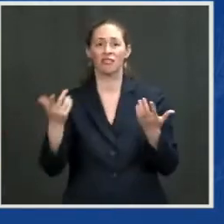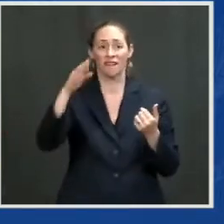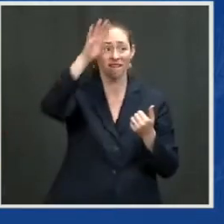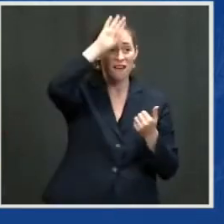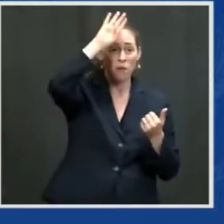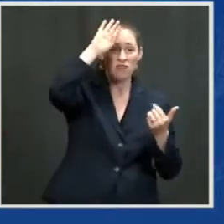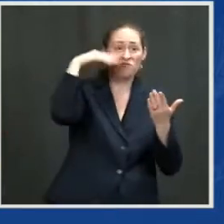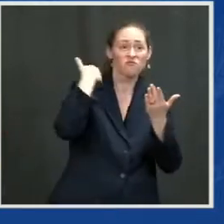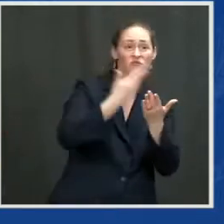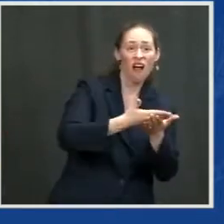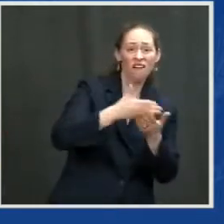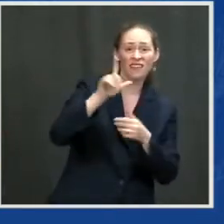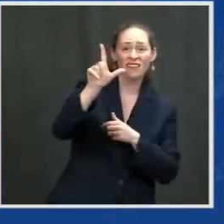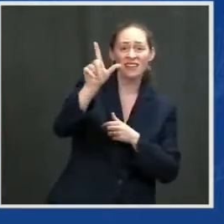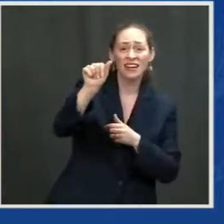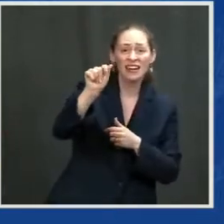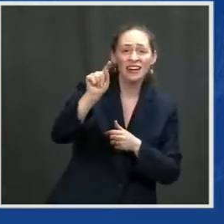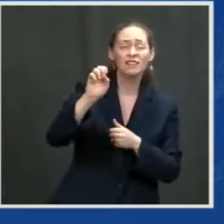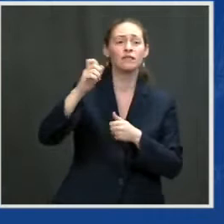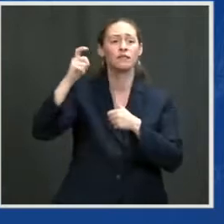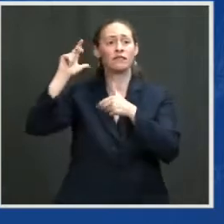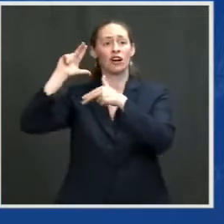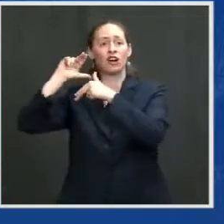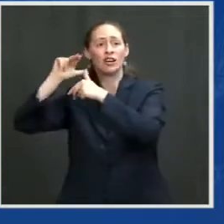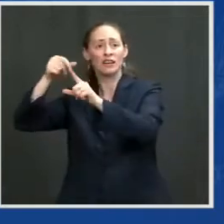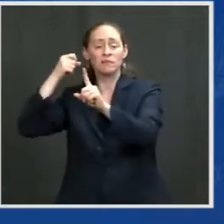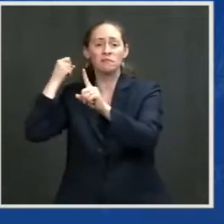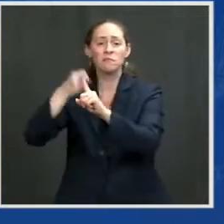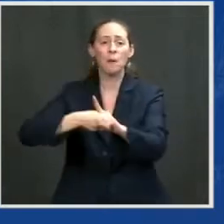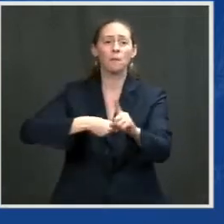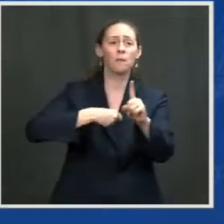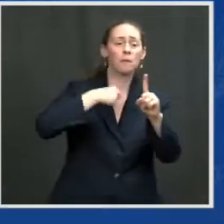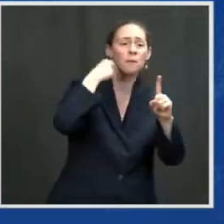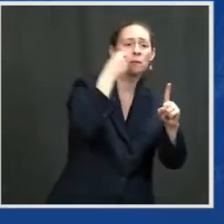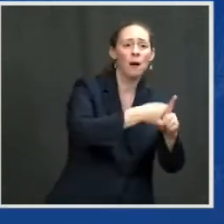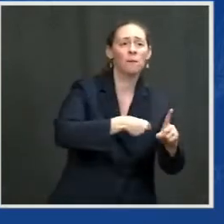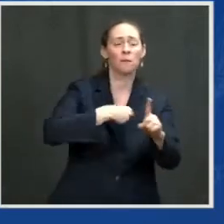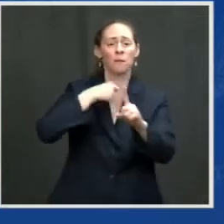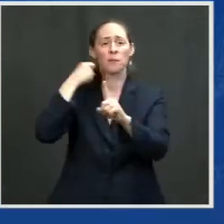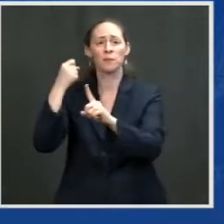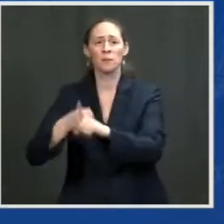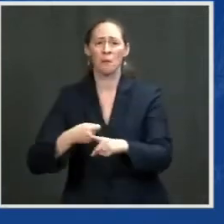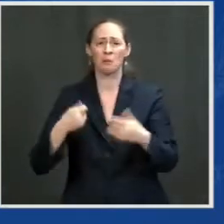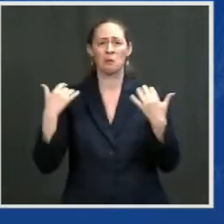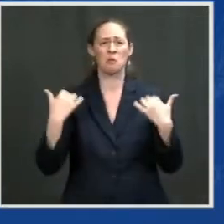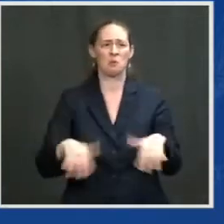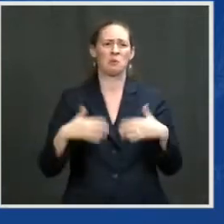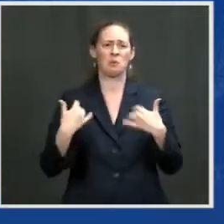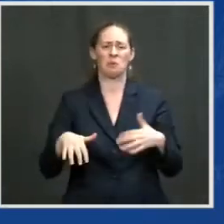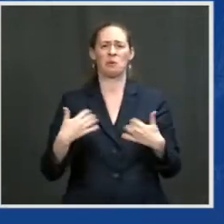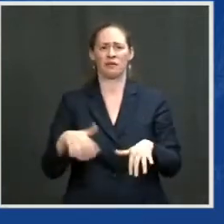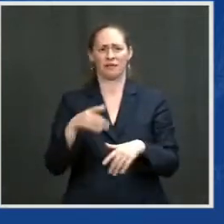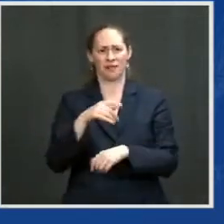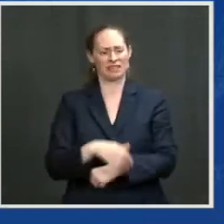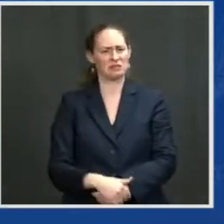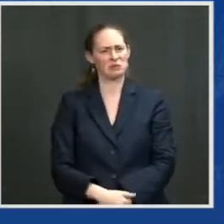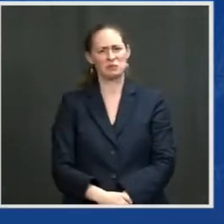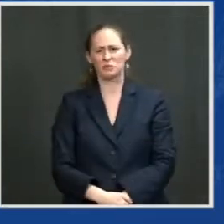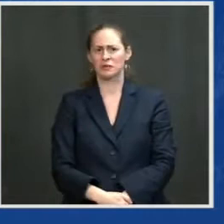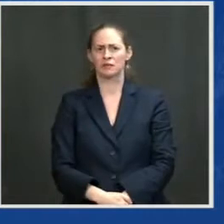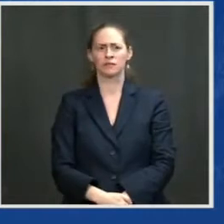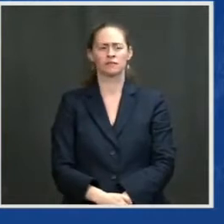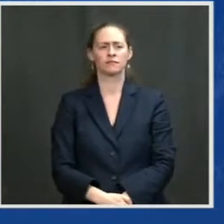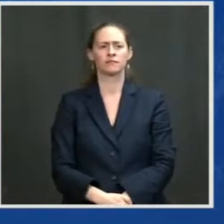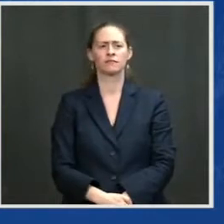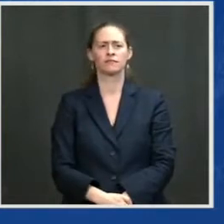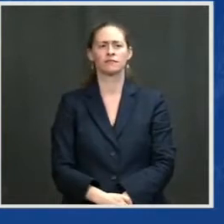routes. In addition, more than 1 in 5 miles of our highways in the United States of America, major roads in America, are in